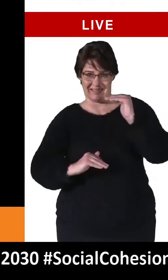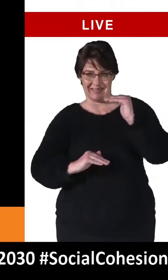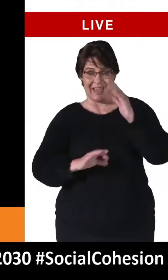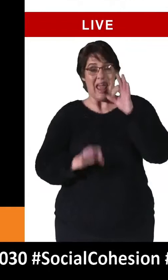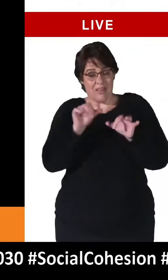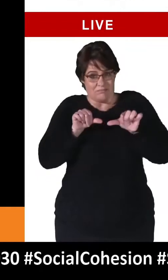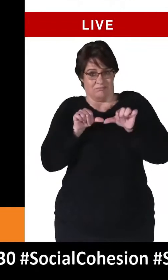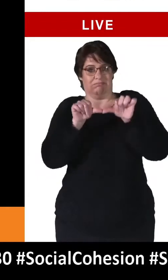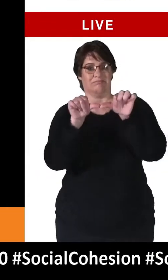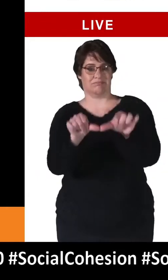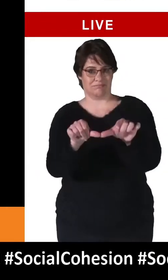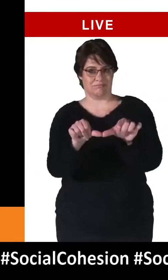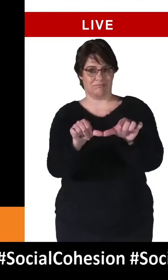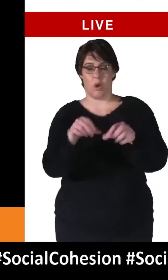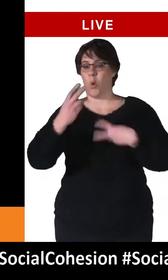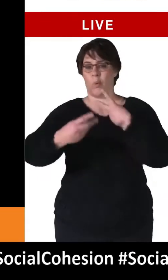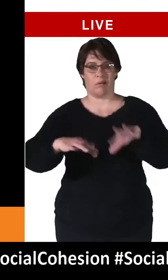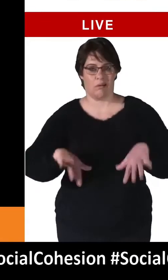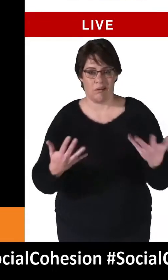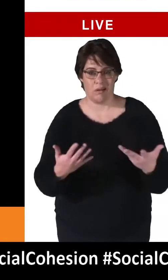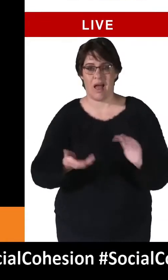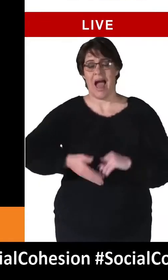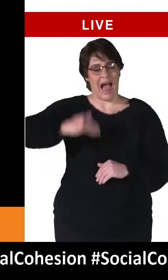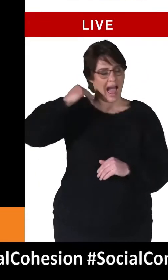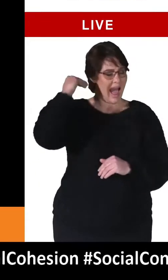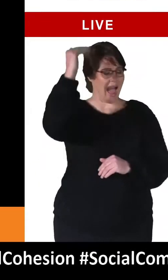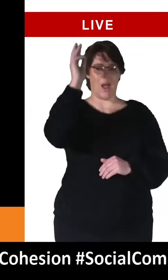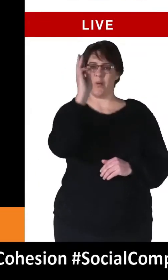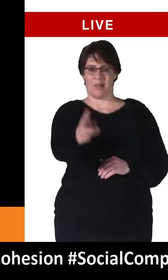sustain this. The unemployment rate will remain high.